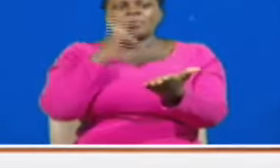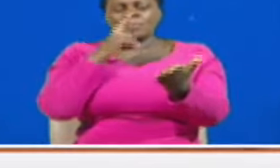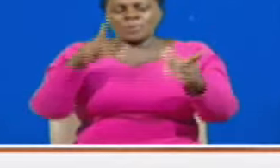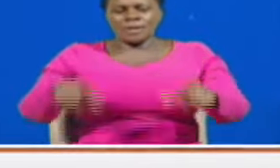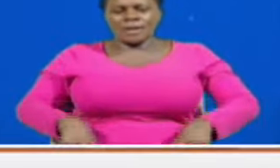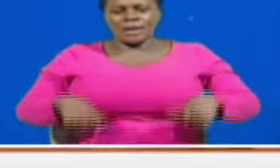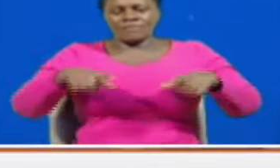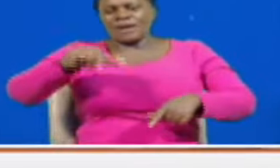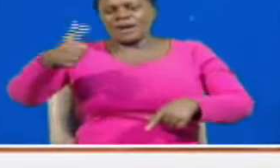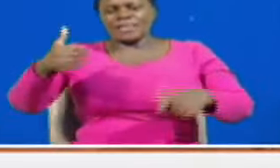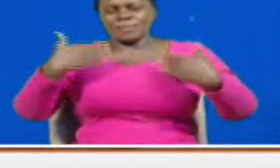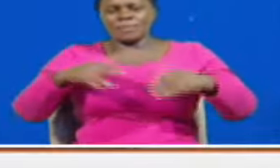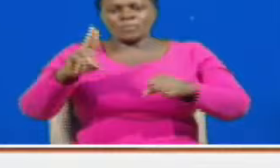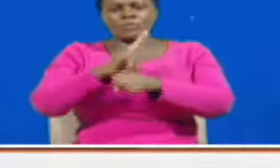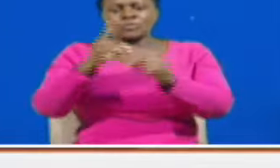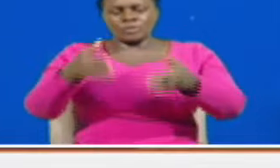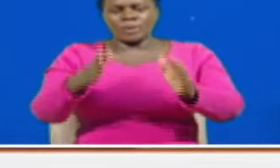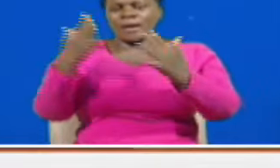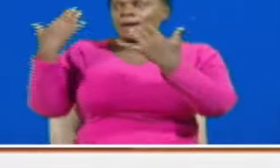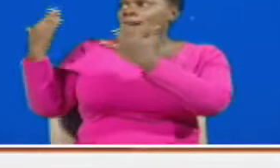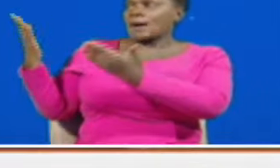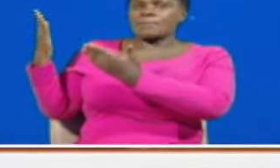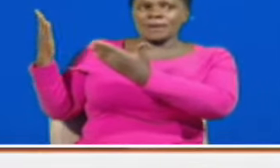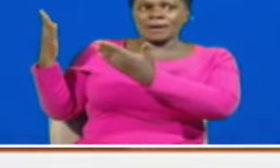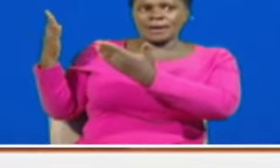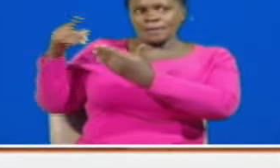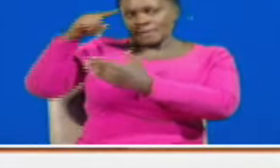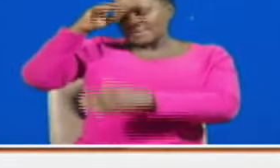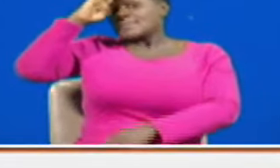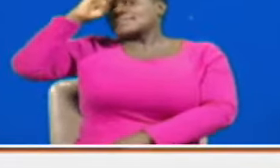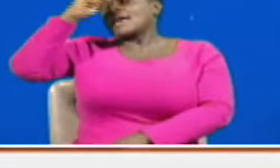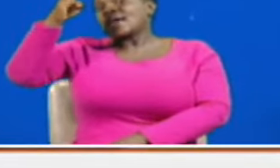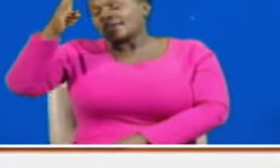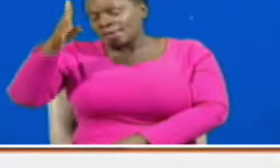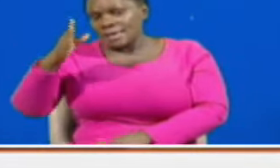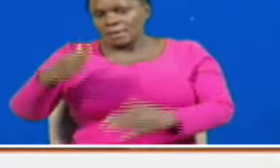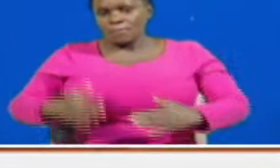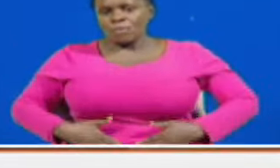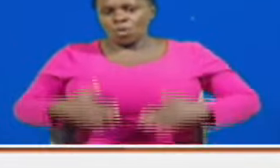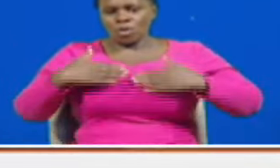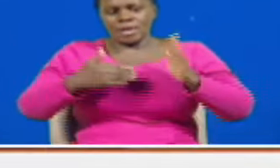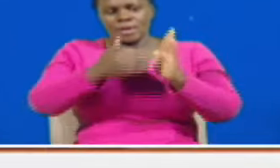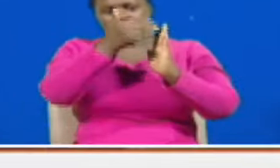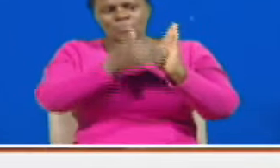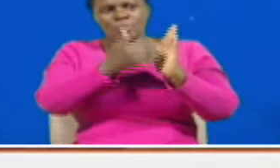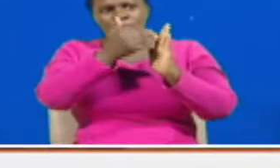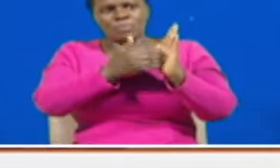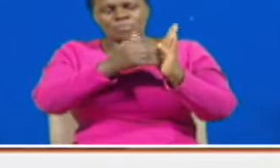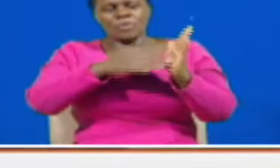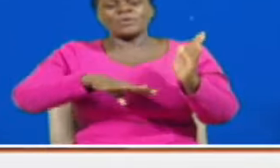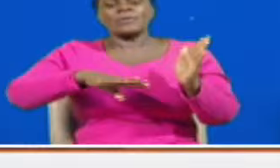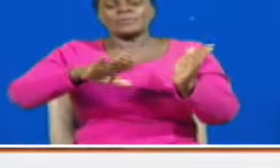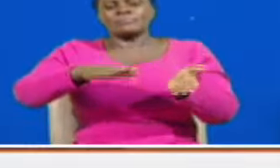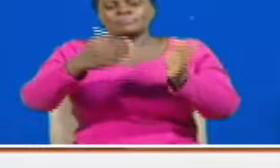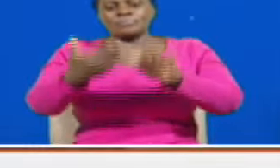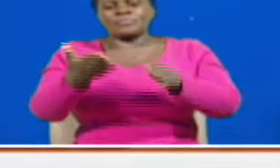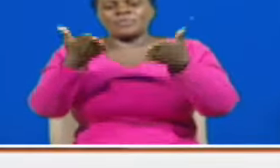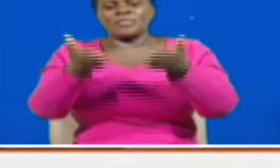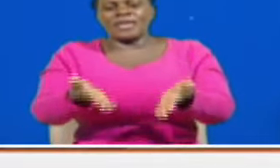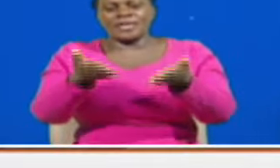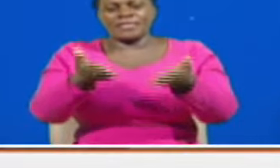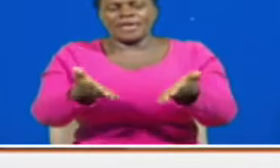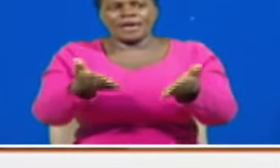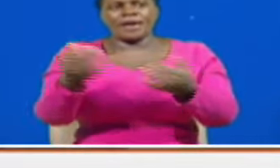lives of other road users. Tuko hapa kwa sababu ya huyo wa Sunday anafanyiwa postmortem na aliaga on the spot. Na